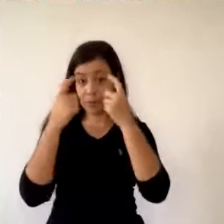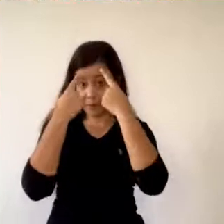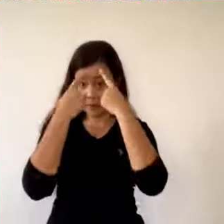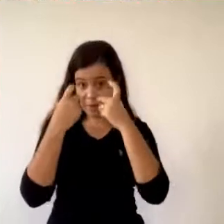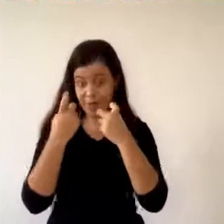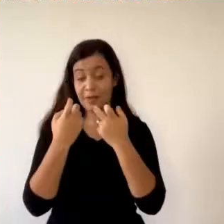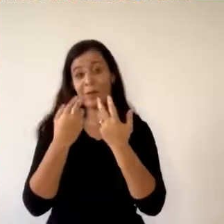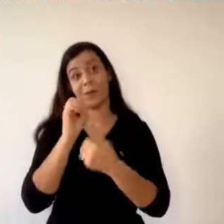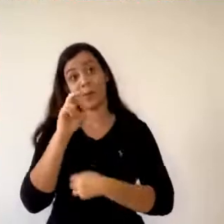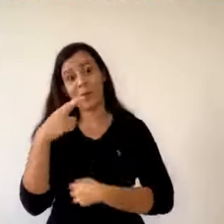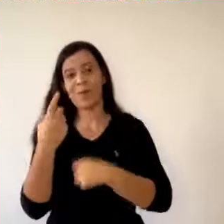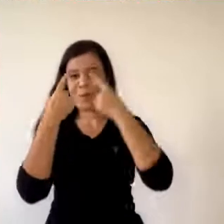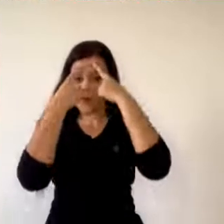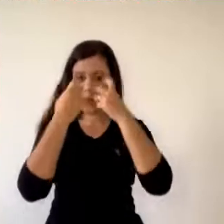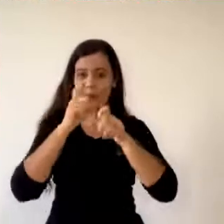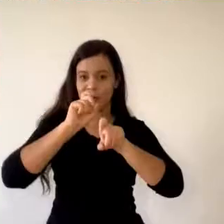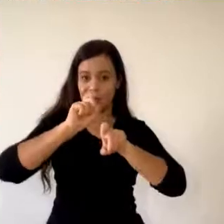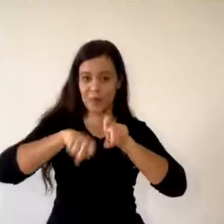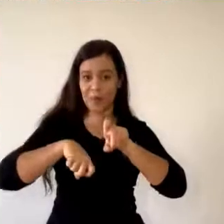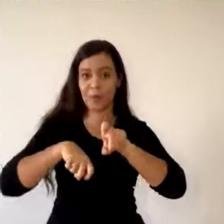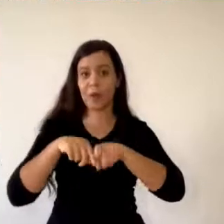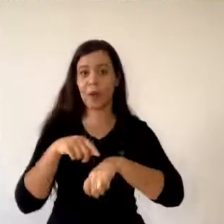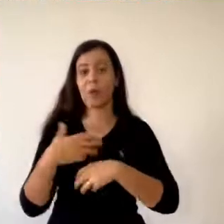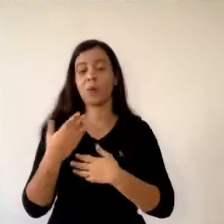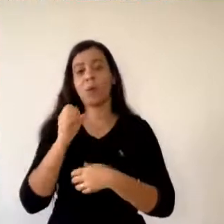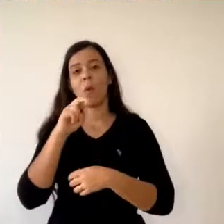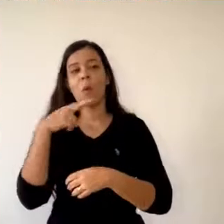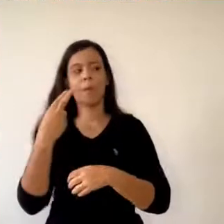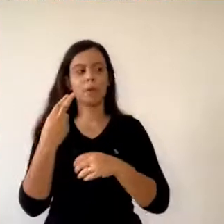about sexual violence,